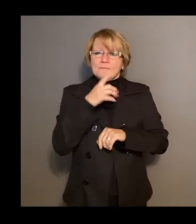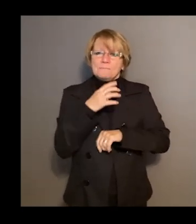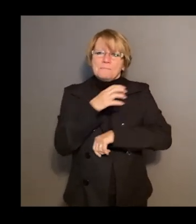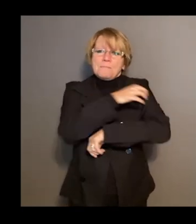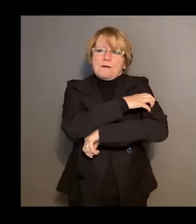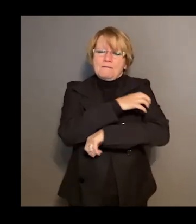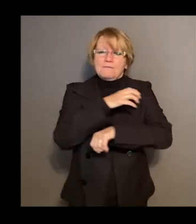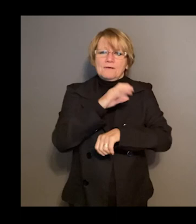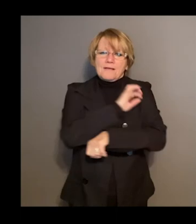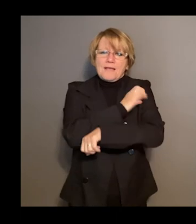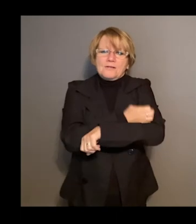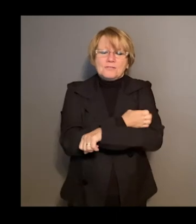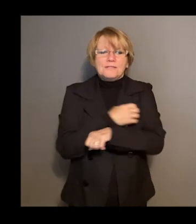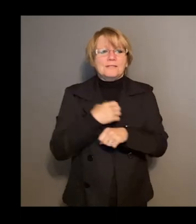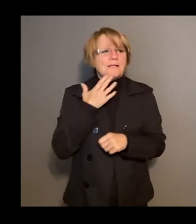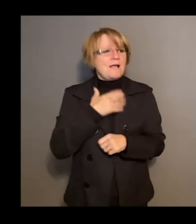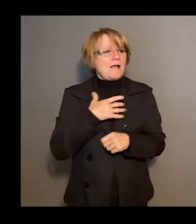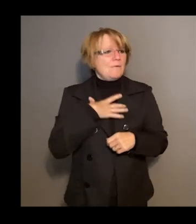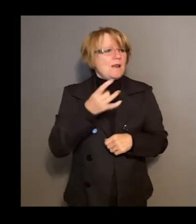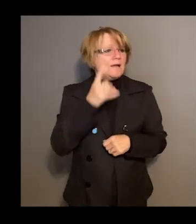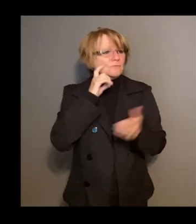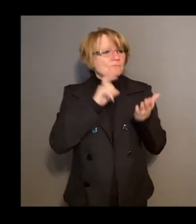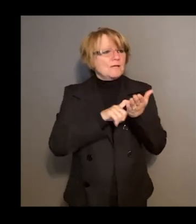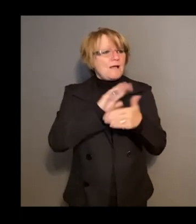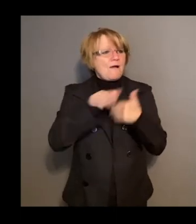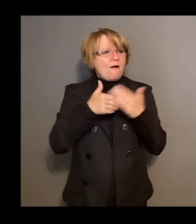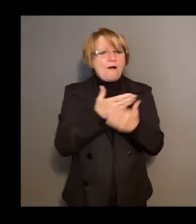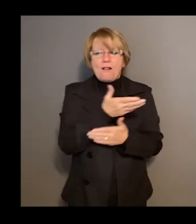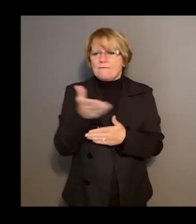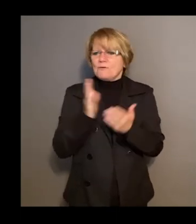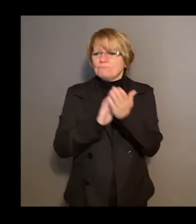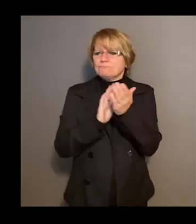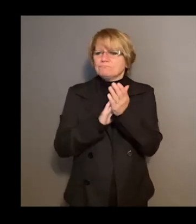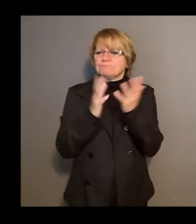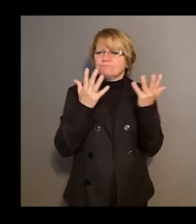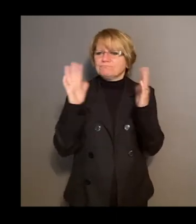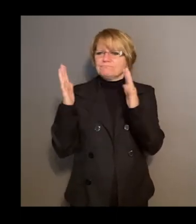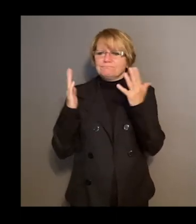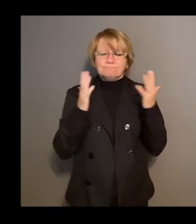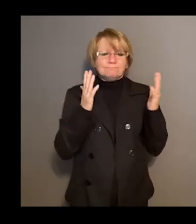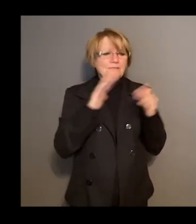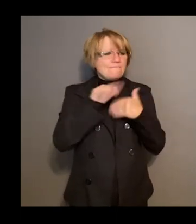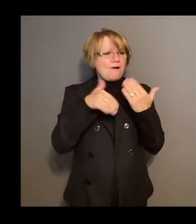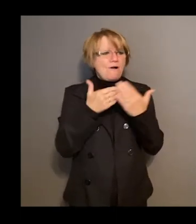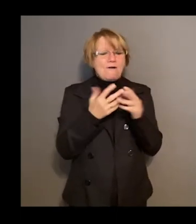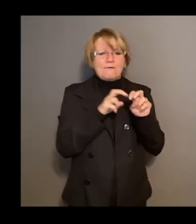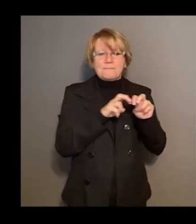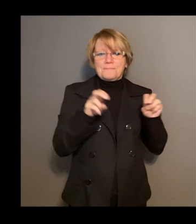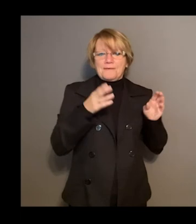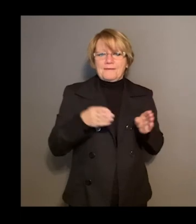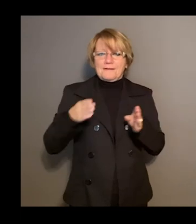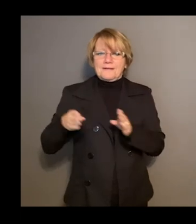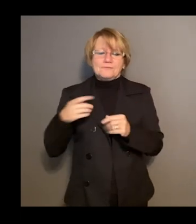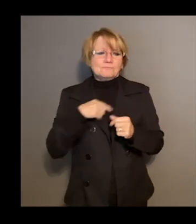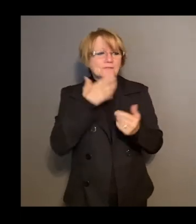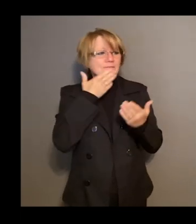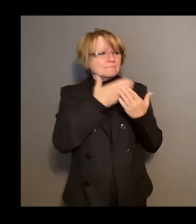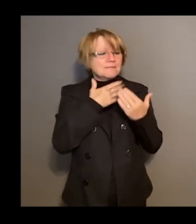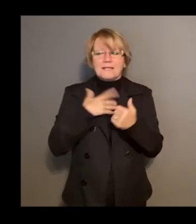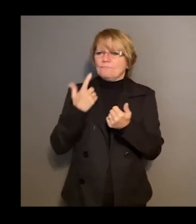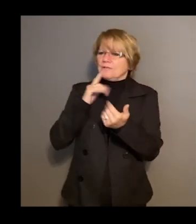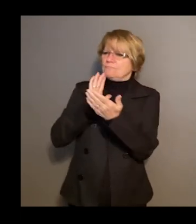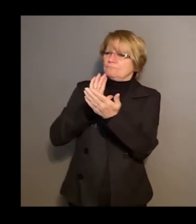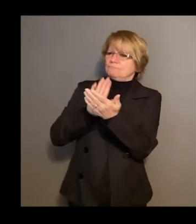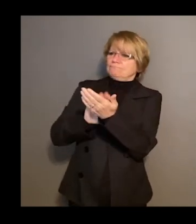conversation. I would like to, you know, give a round of applause to all the panelists. If you guys have the reaction buttons and can just, you know, really give it up